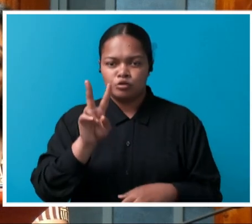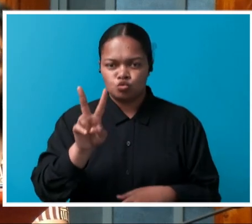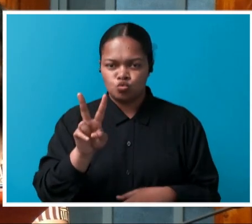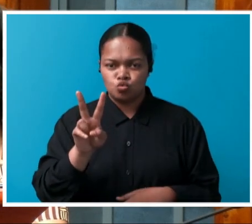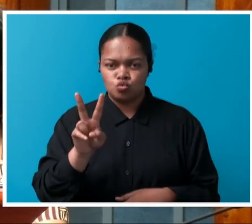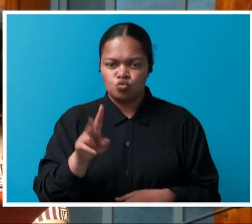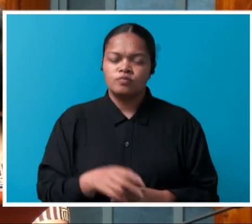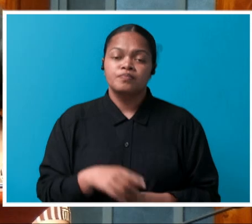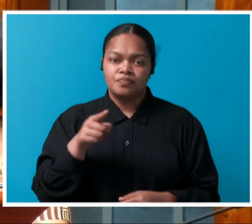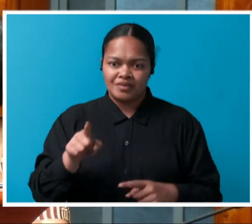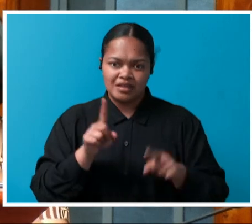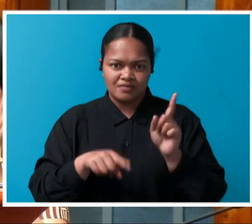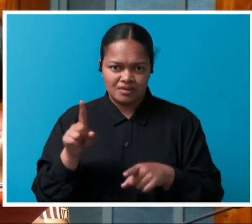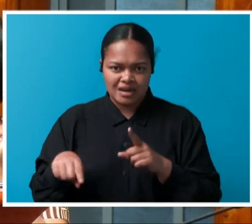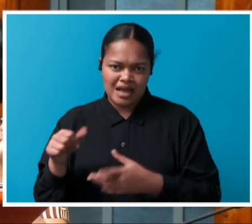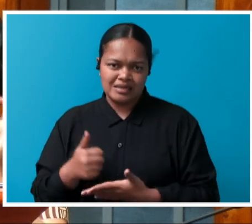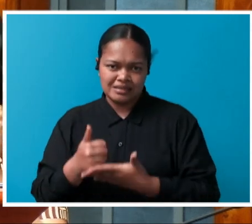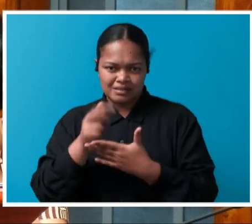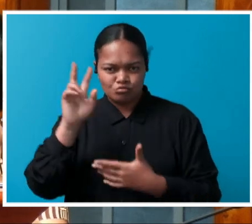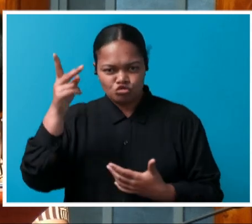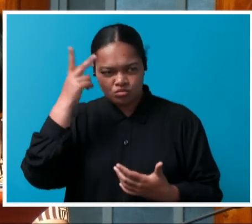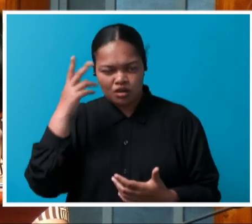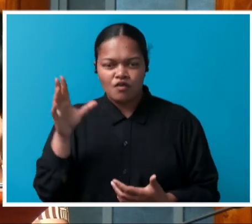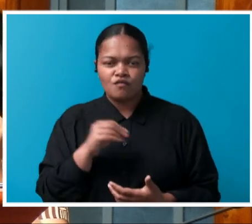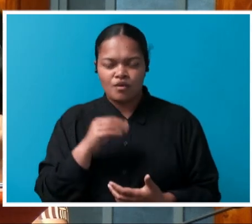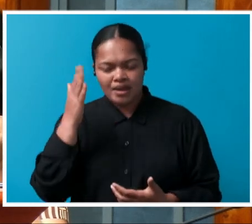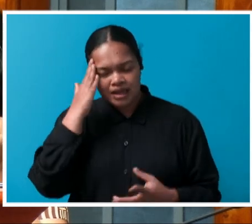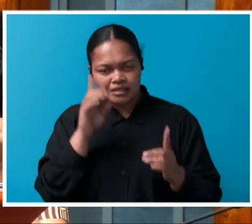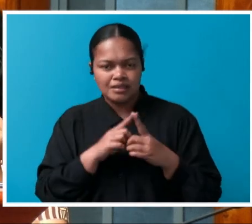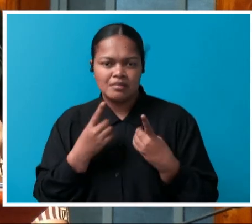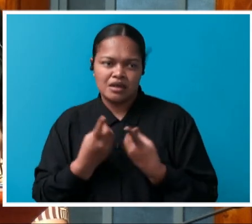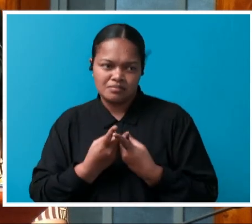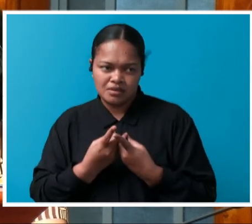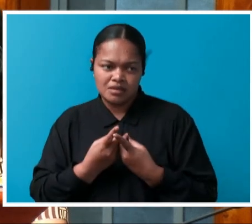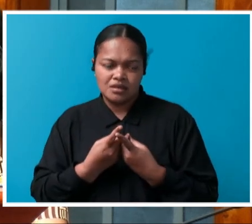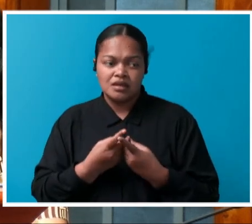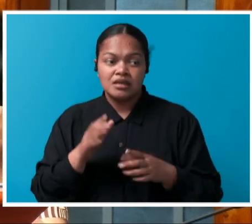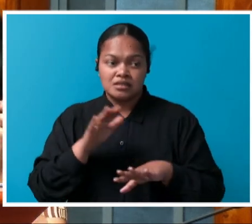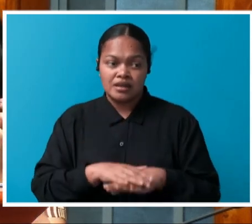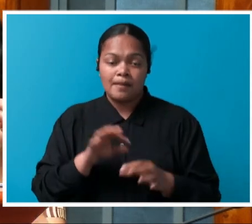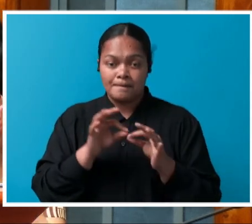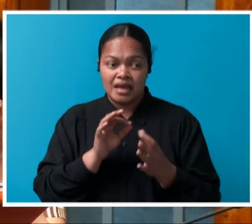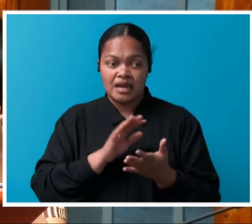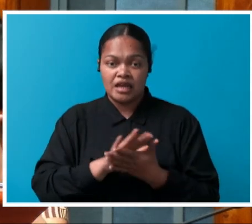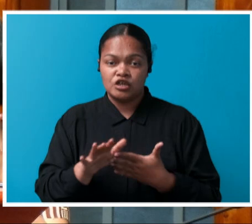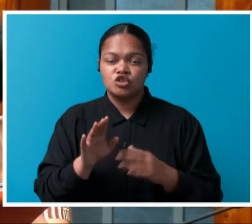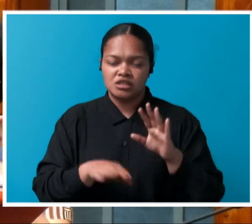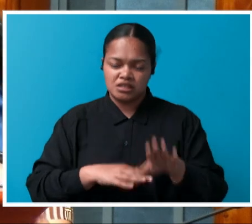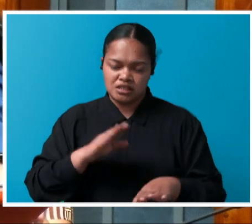This will differentiate the assistant principals from the heads of departments, who also sit on Band H, Step 1